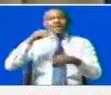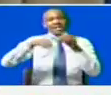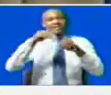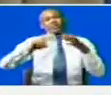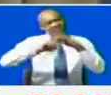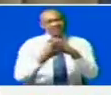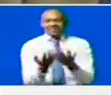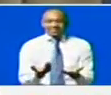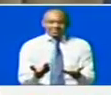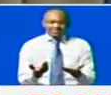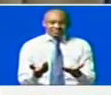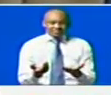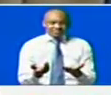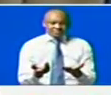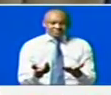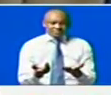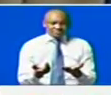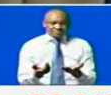cycle.